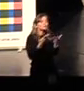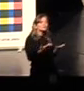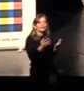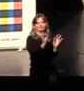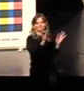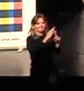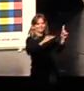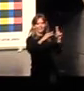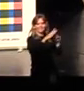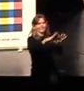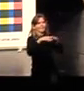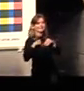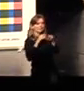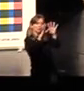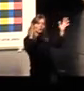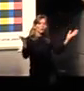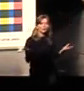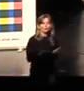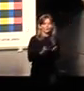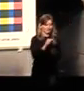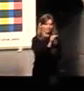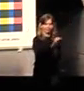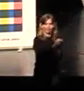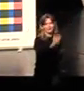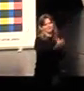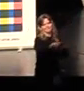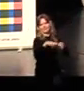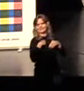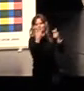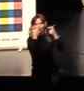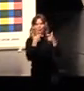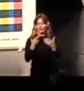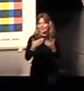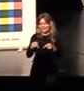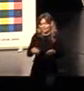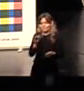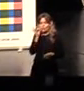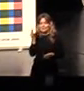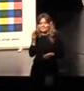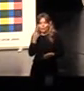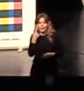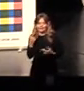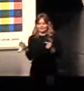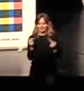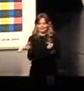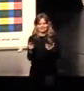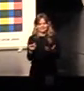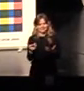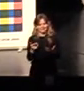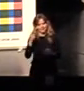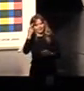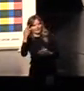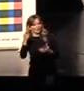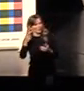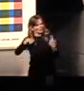wiel ix apps die universal republic en standards even frans if you look at the gates thinking